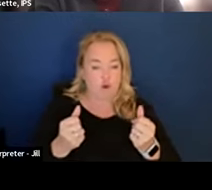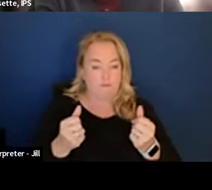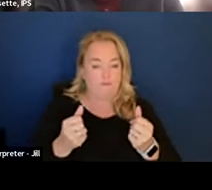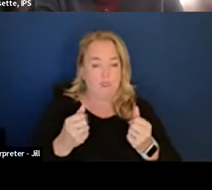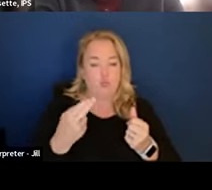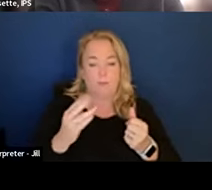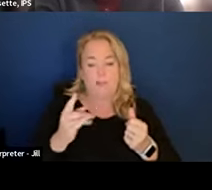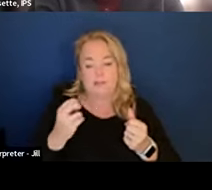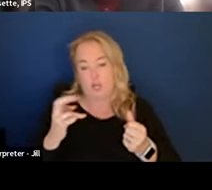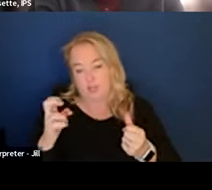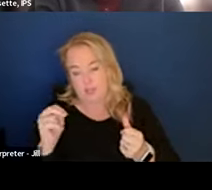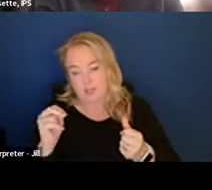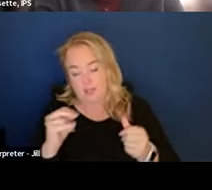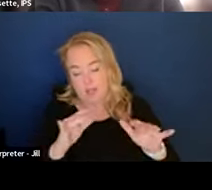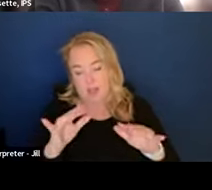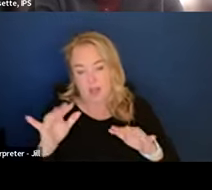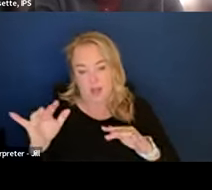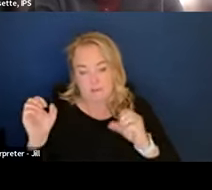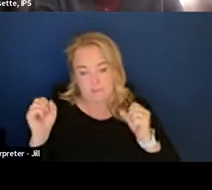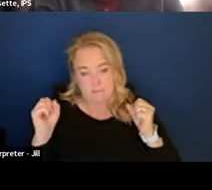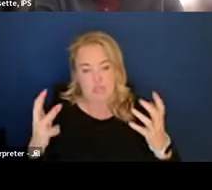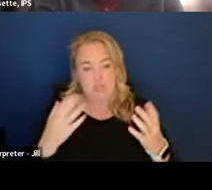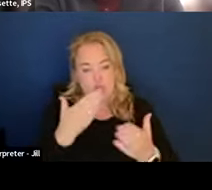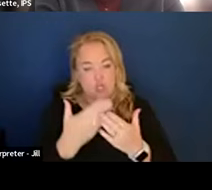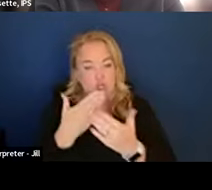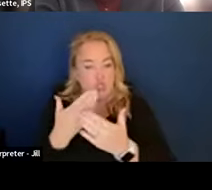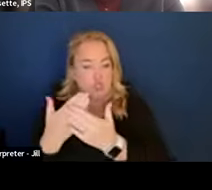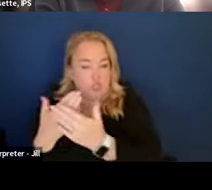humanitarian problem. I mean, the list goes on and on the good.